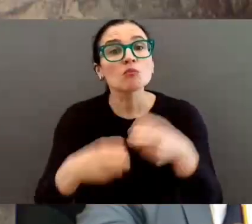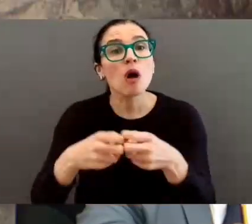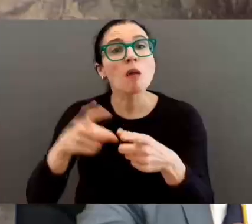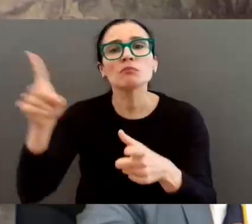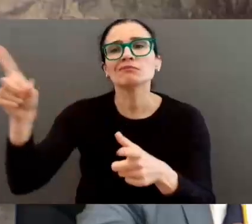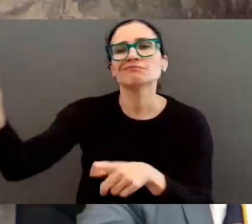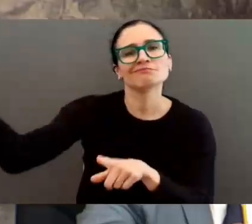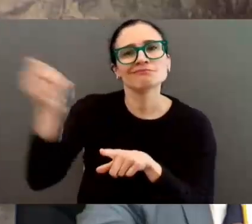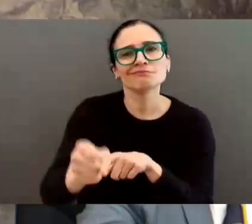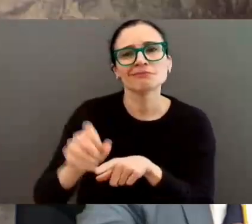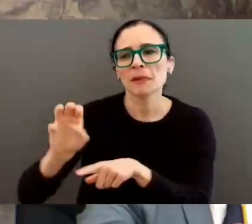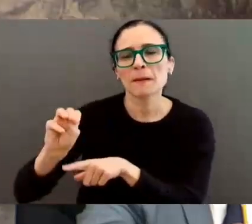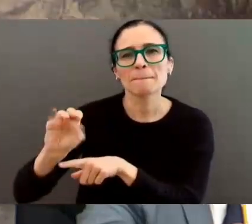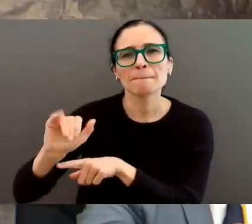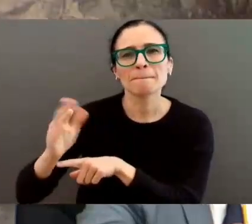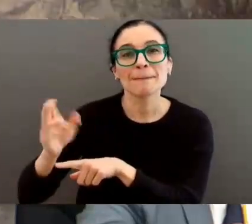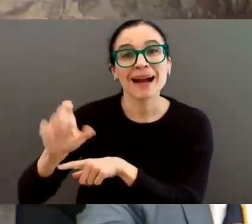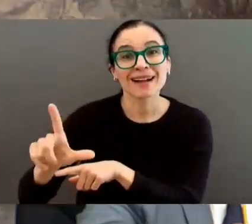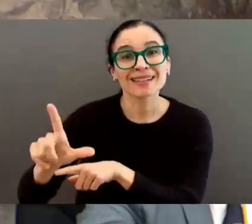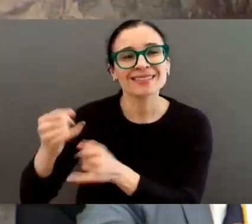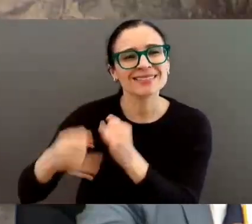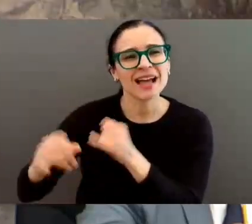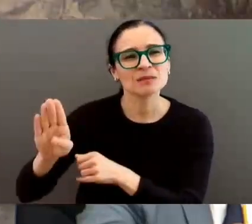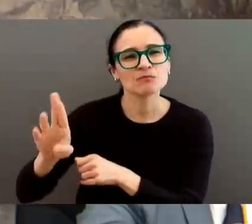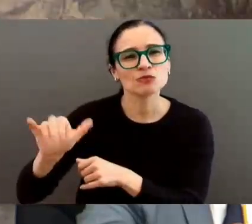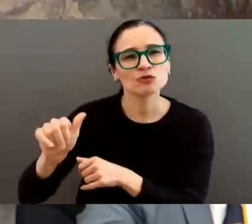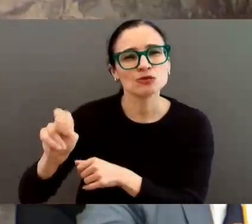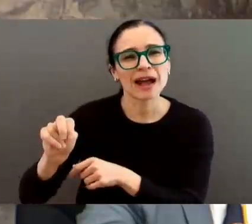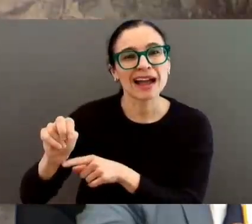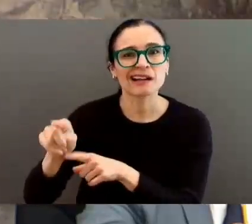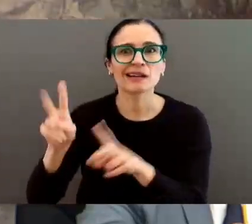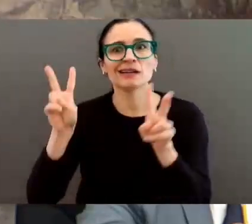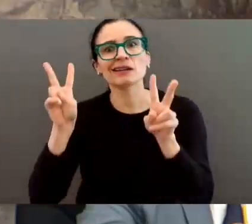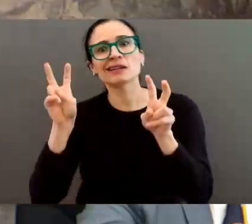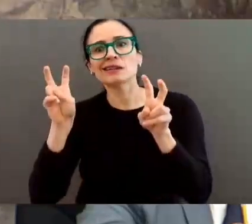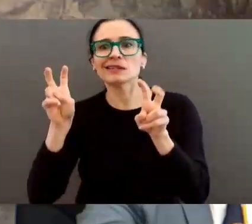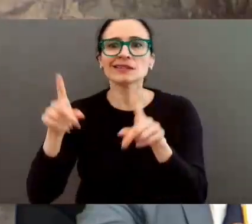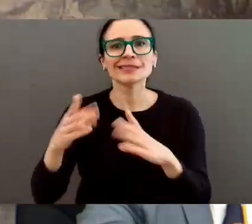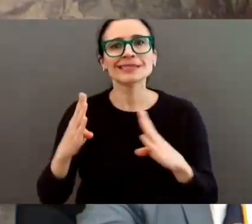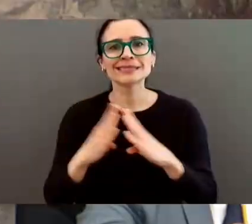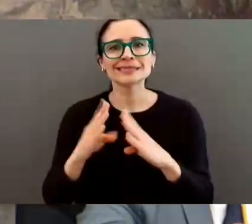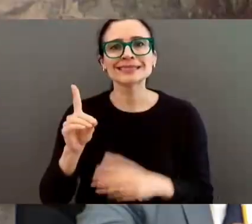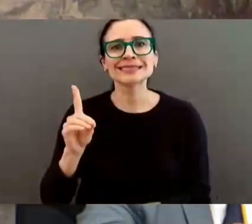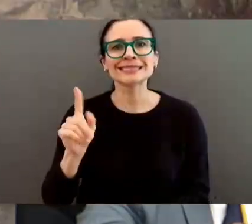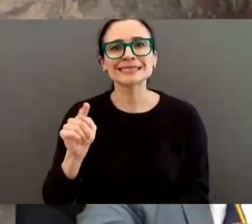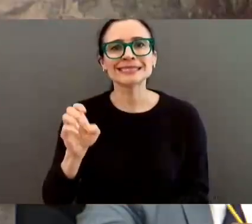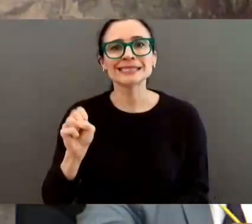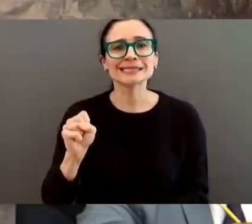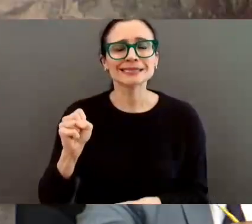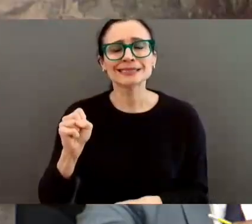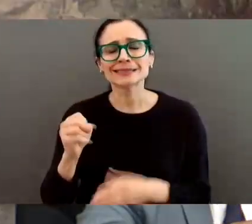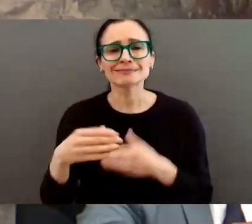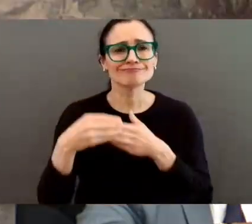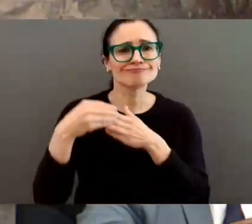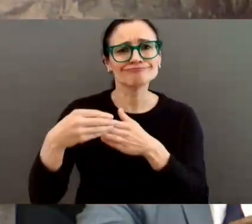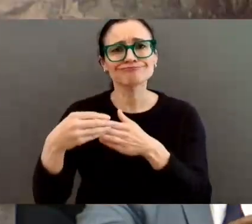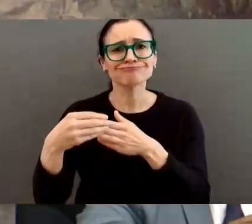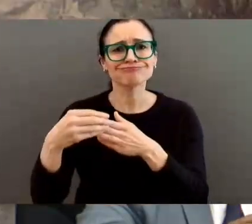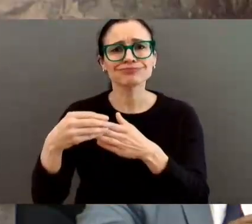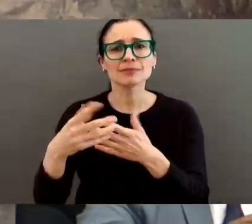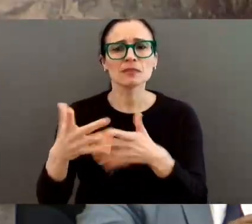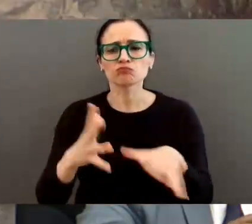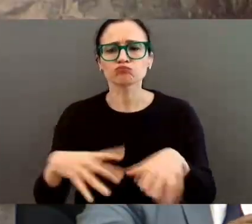public announcement, without public transparency, without consultation. The activist community